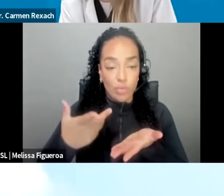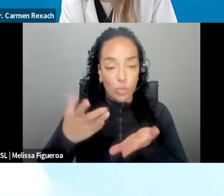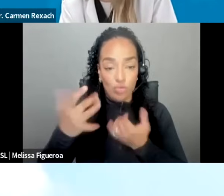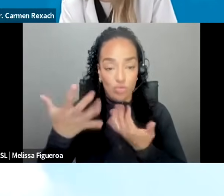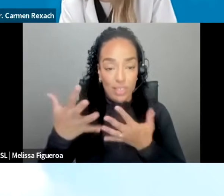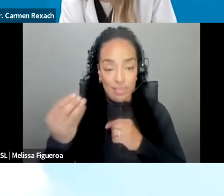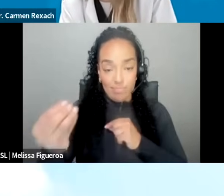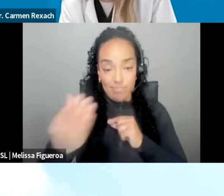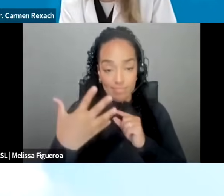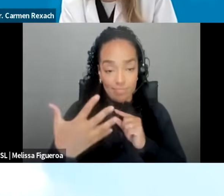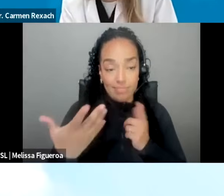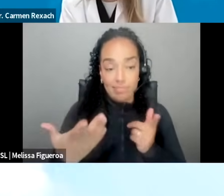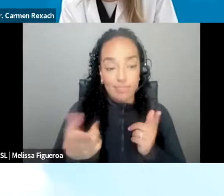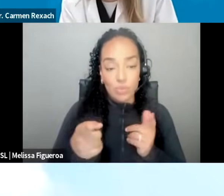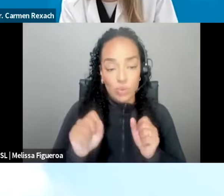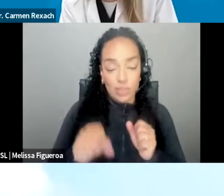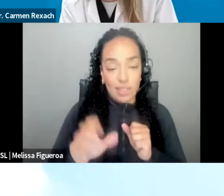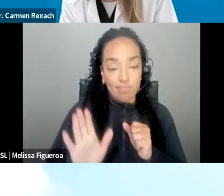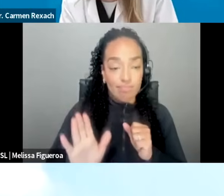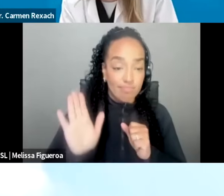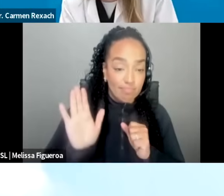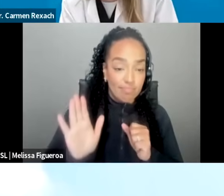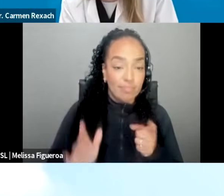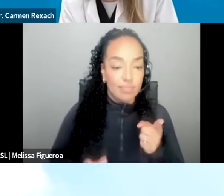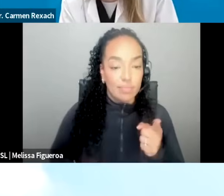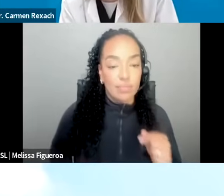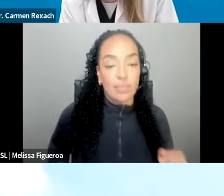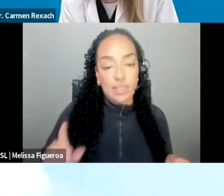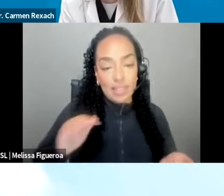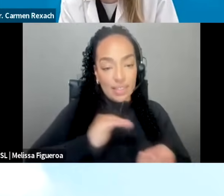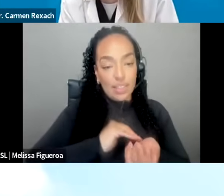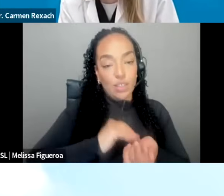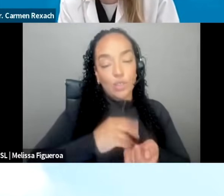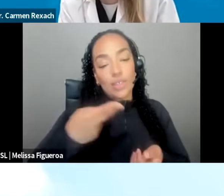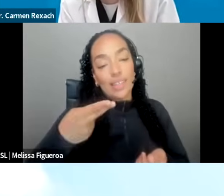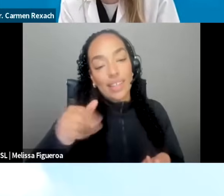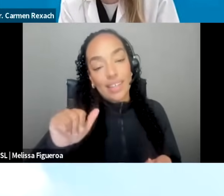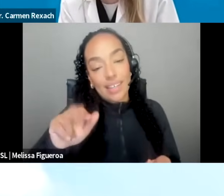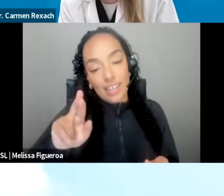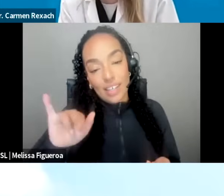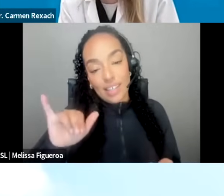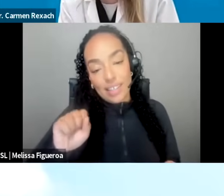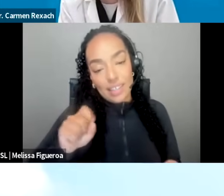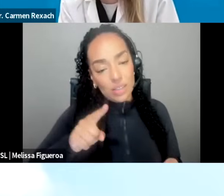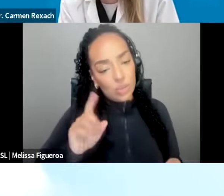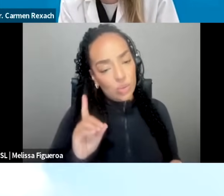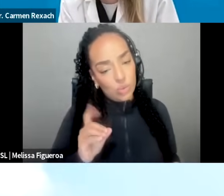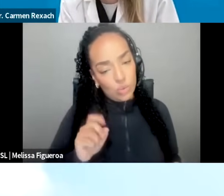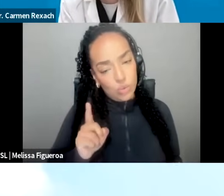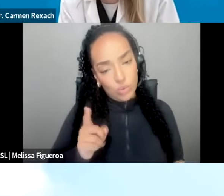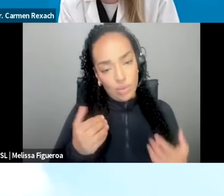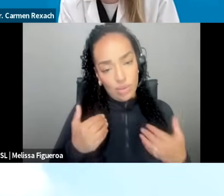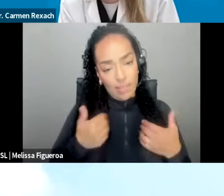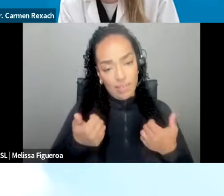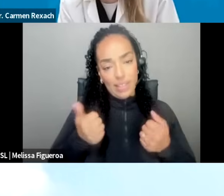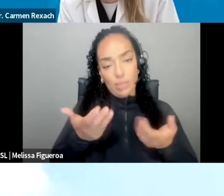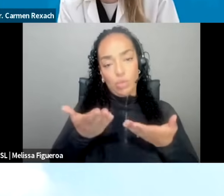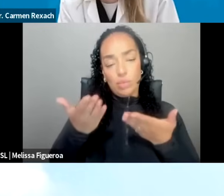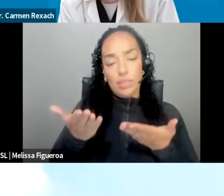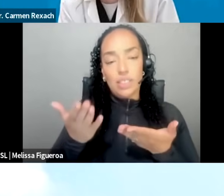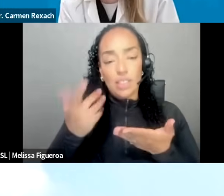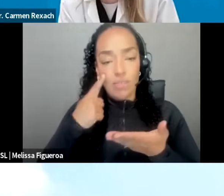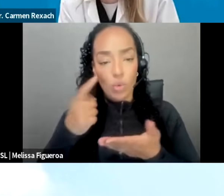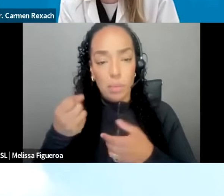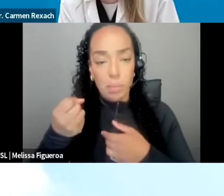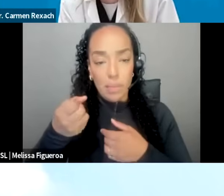spotlighted or otherwise, please go ahead and raise your hand. Dr. Harris. Yeah, do you have any recommendation at the moment for